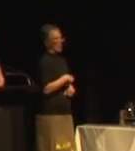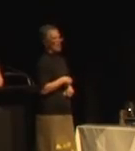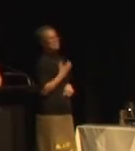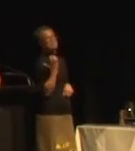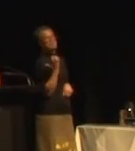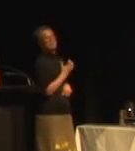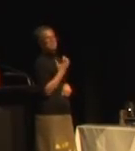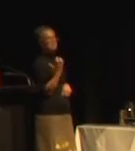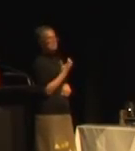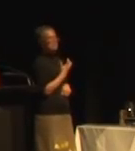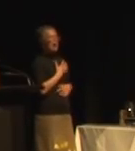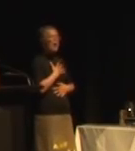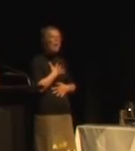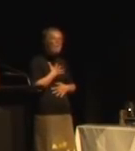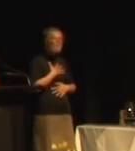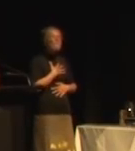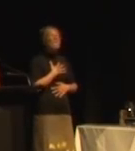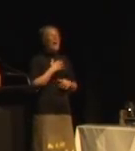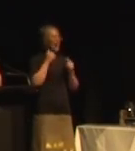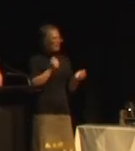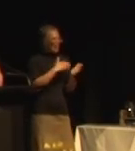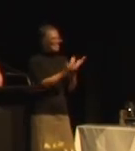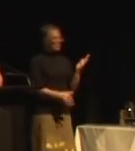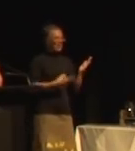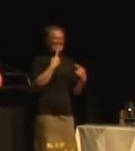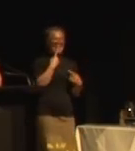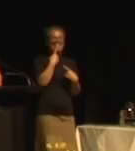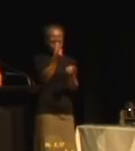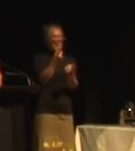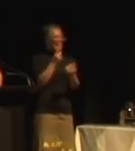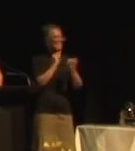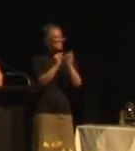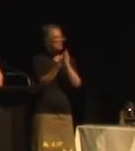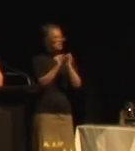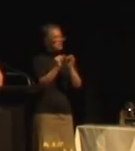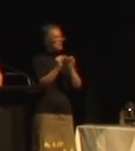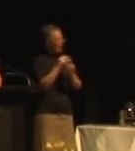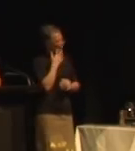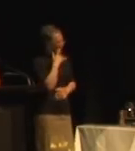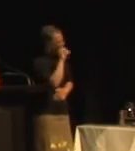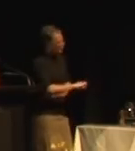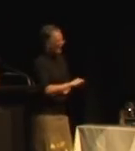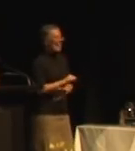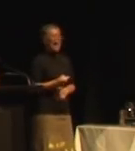which has given me great stories to tell during job interviews when they ask, can you tell us about a time when you've had failure?